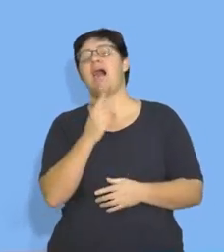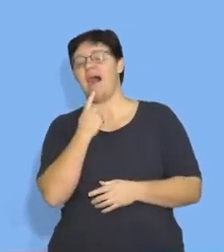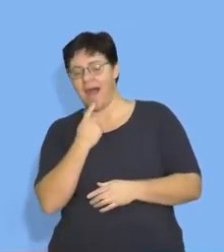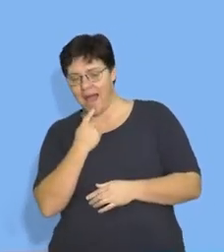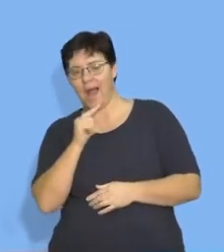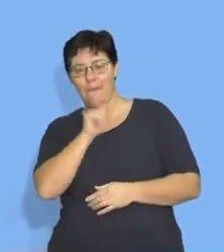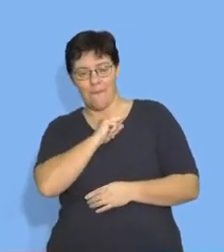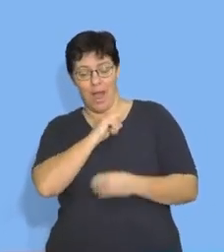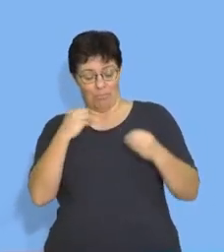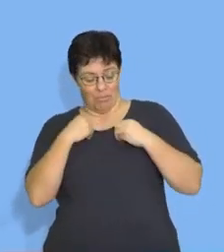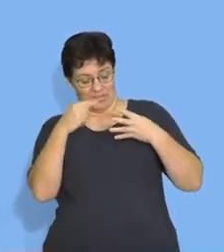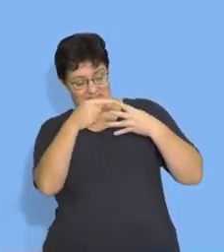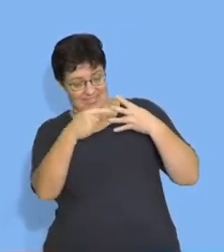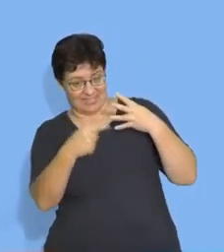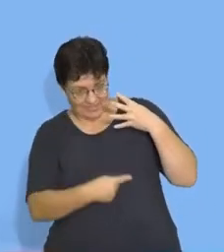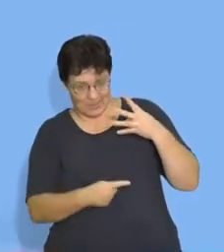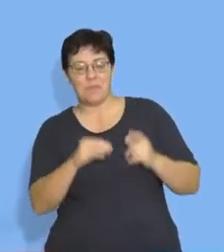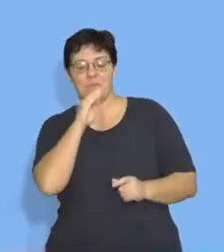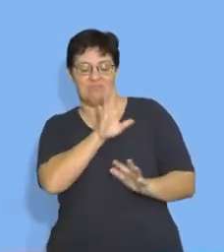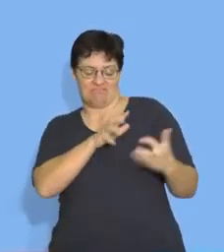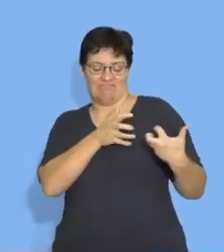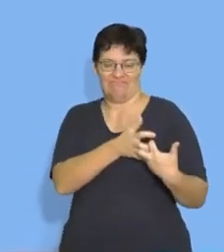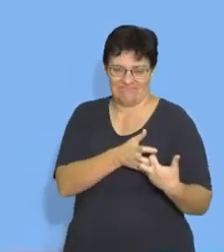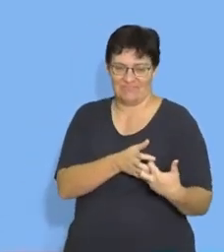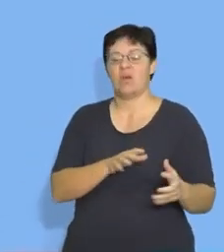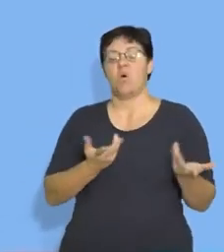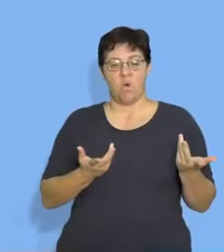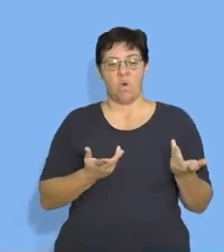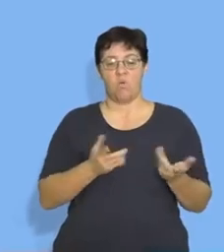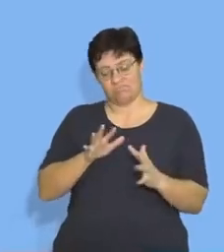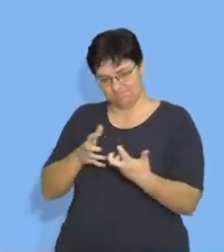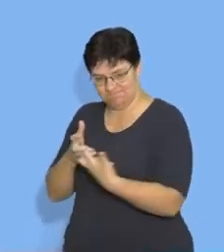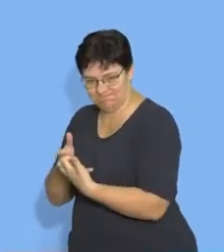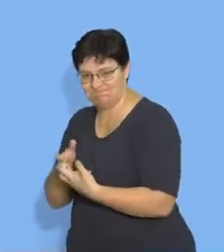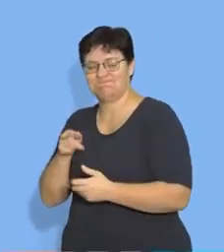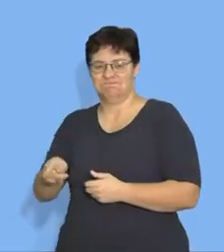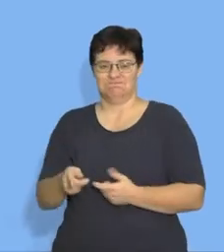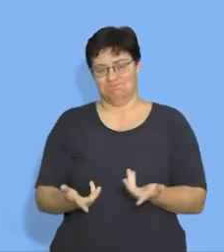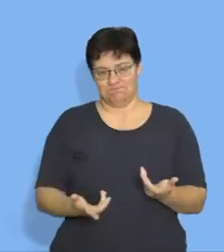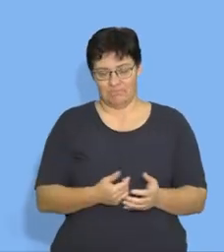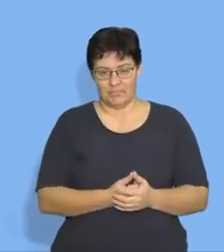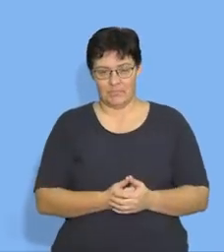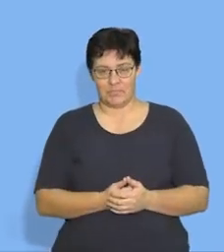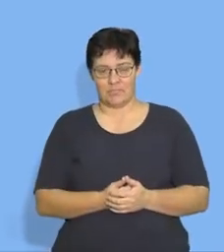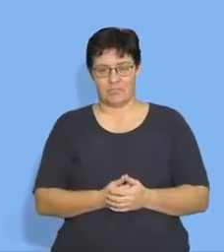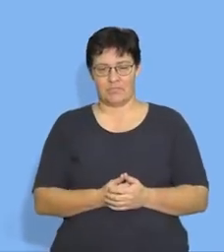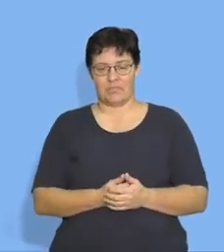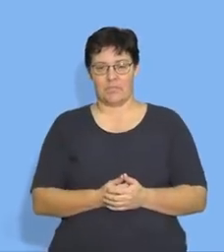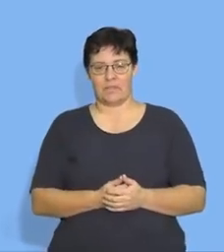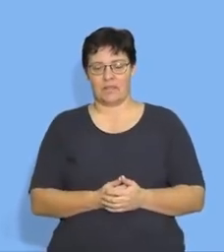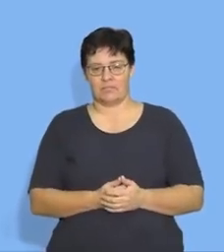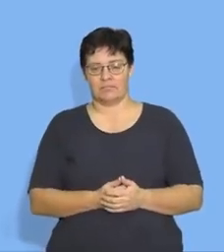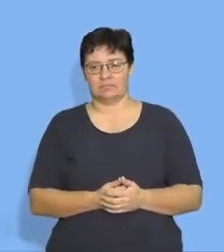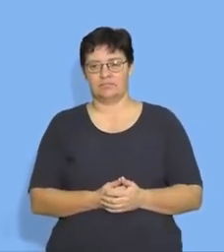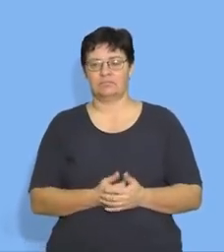why certain substances are actually acids while others are bases. Right. Okay, so that's the thought for